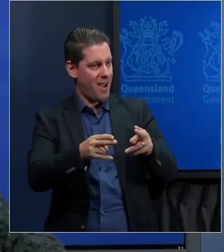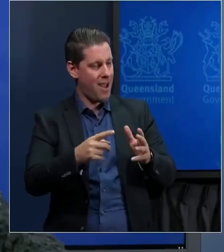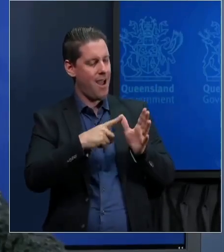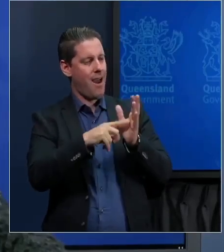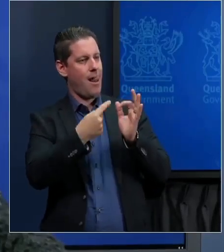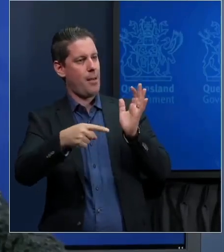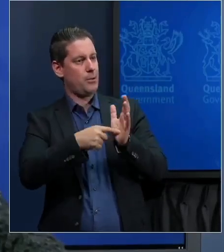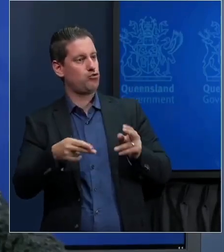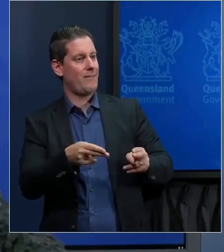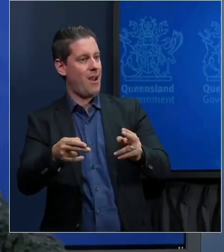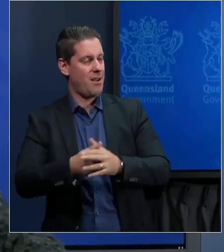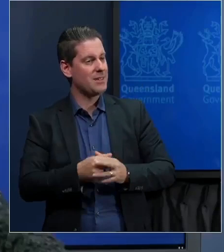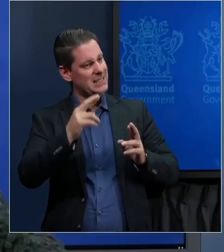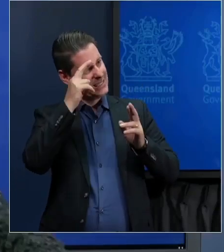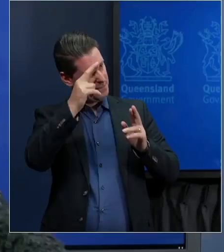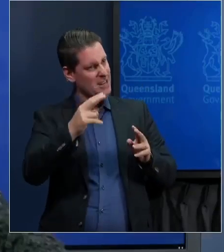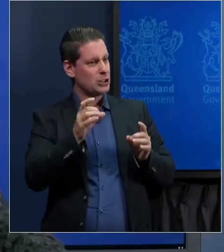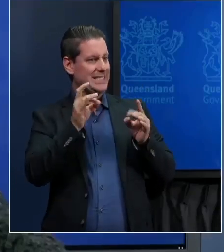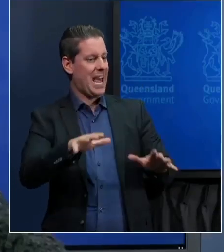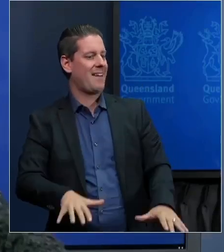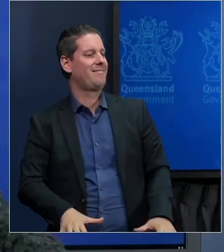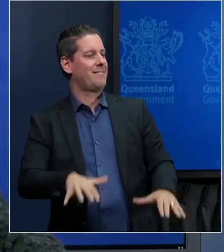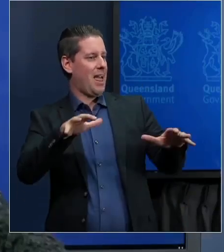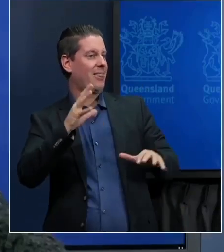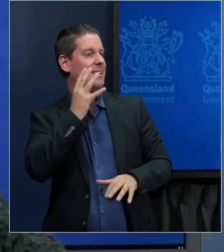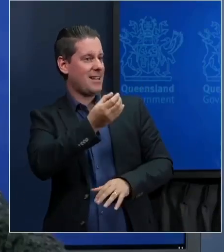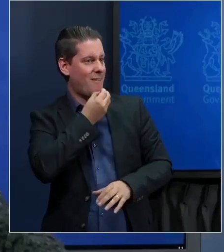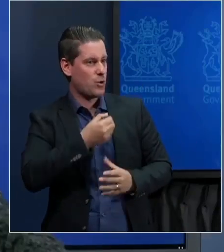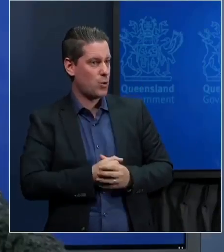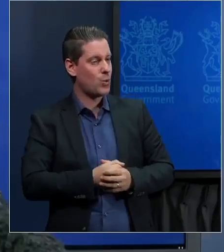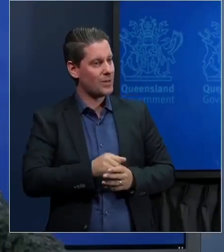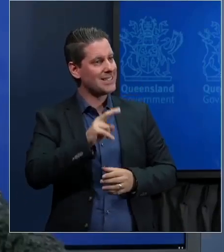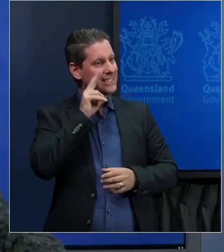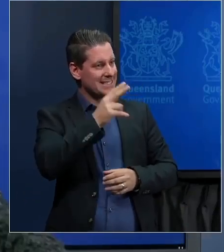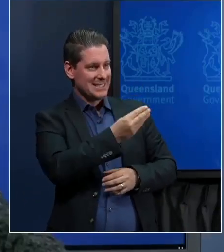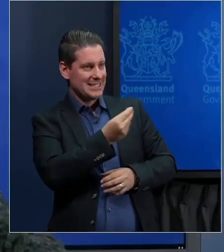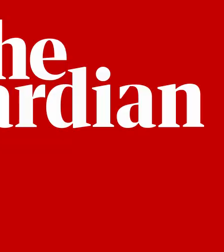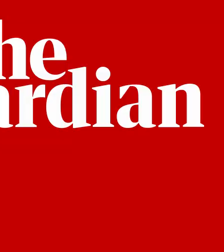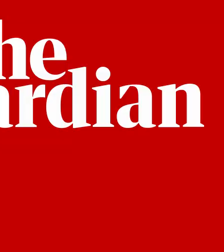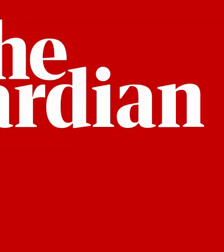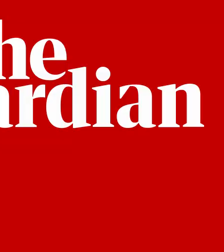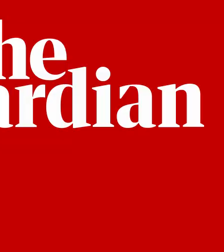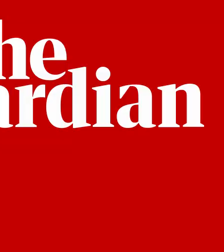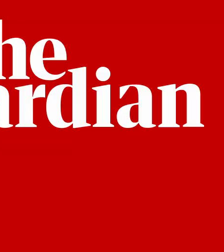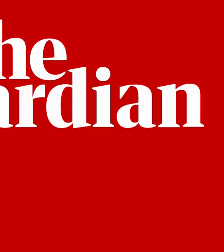major flooding possible from later today, and we're already starting to see rises on some of the gauges around Bow Desert.